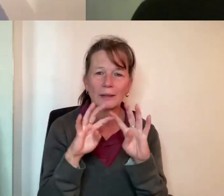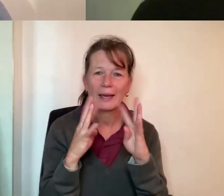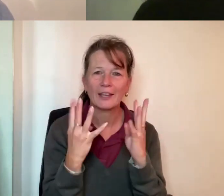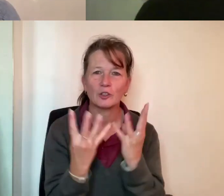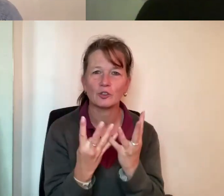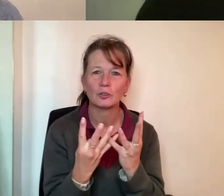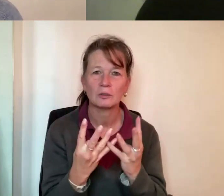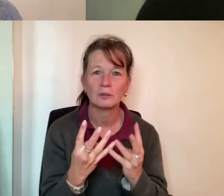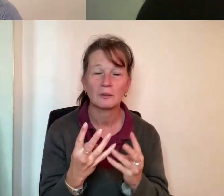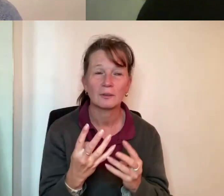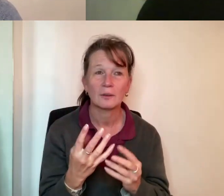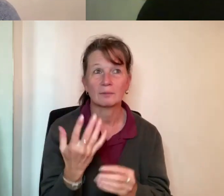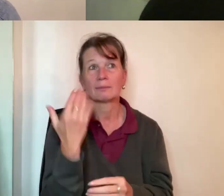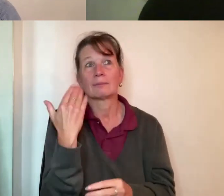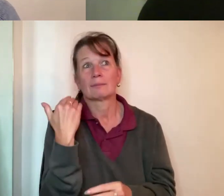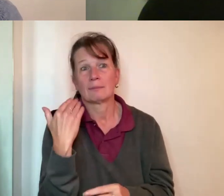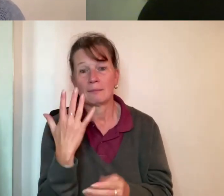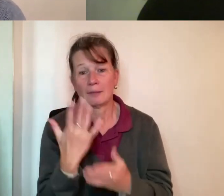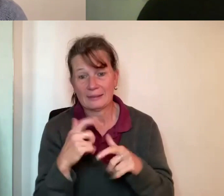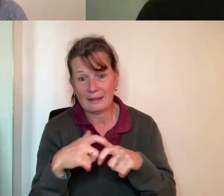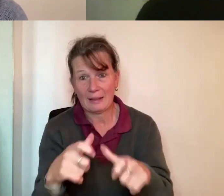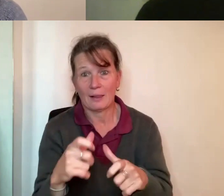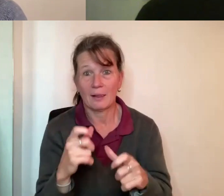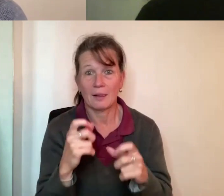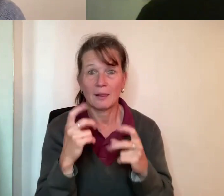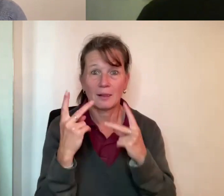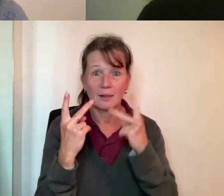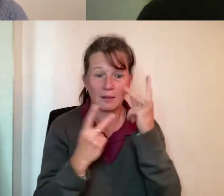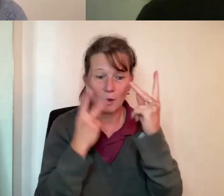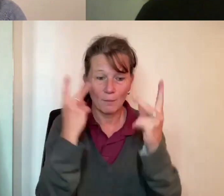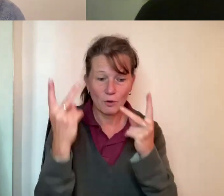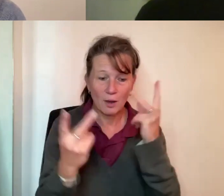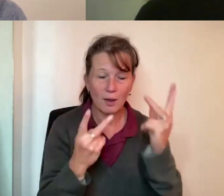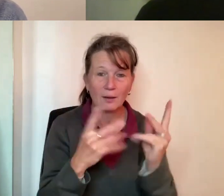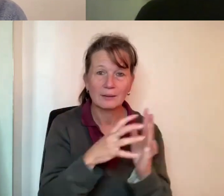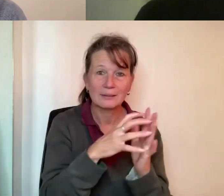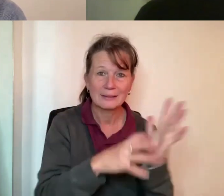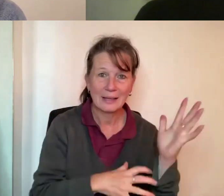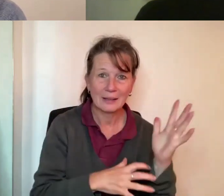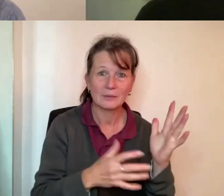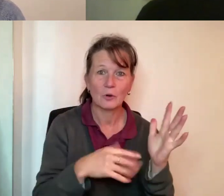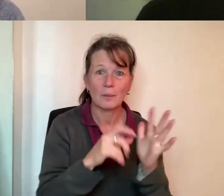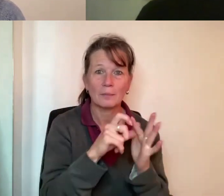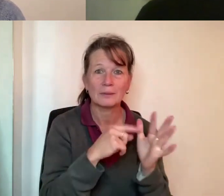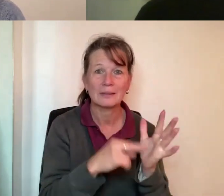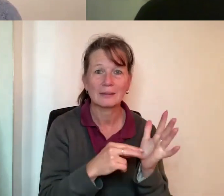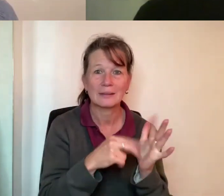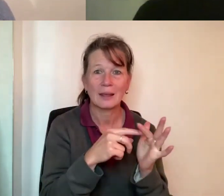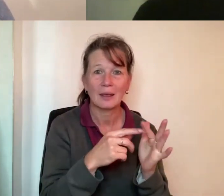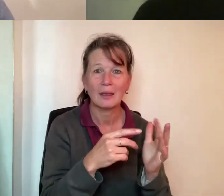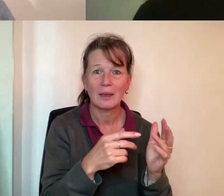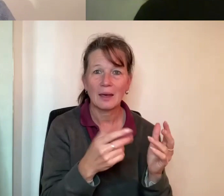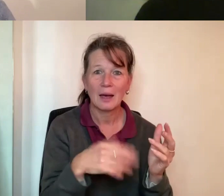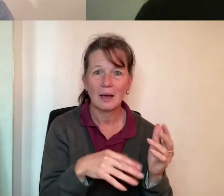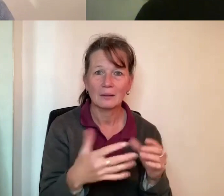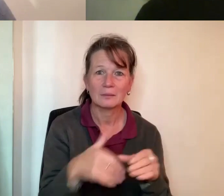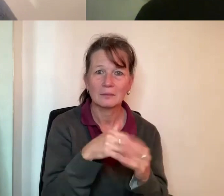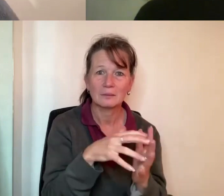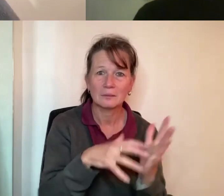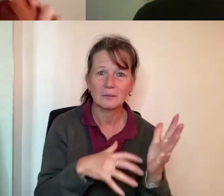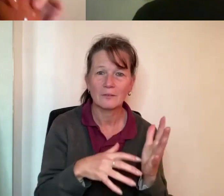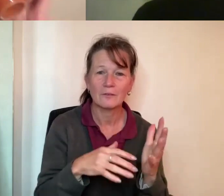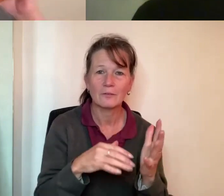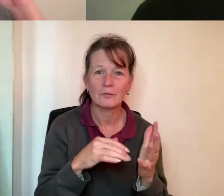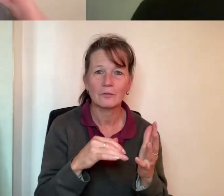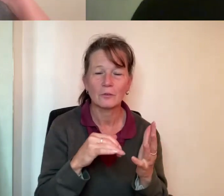it was and still is an opera by Rolf Hind, with text by Dante Michaud, and also including text by the Sufi